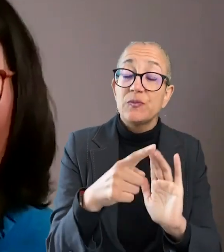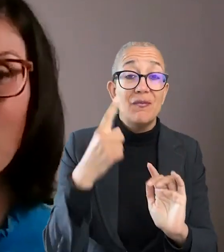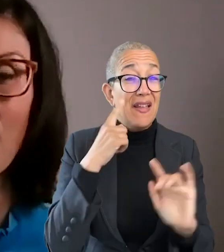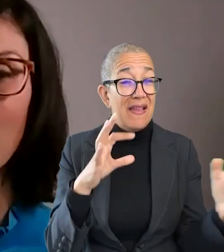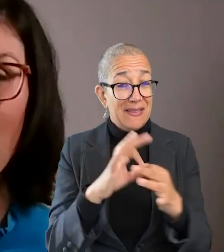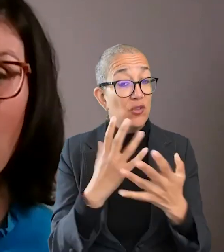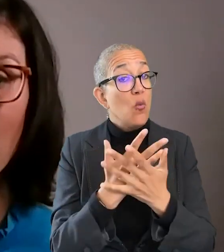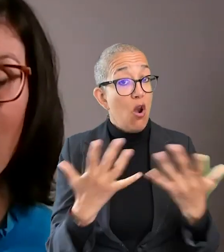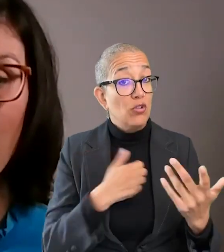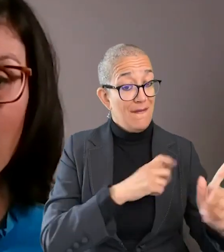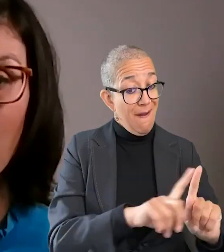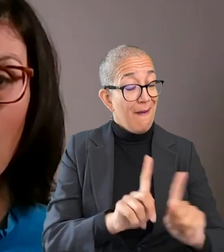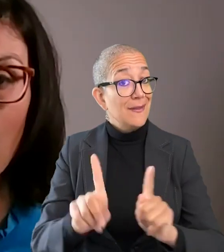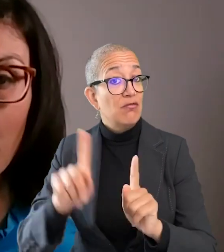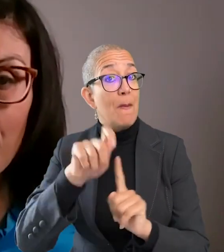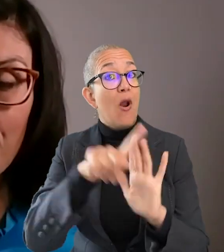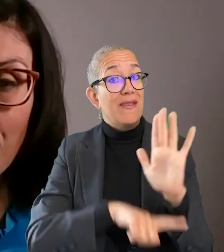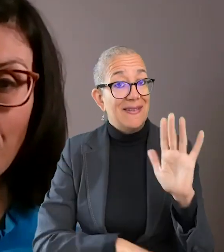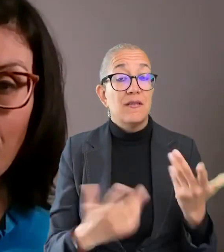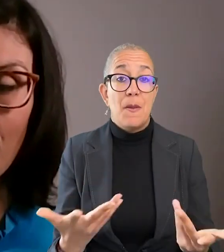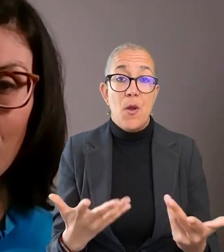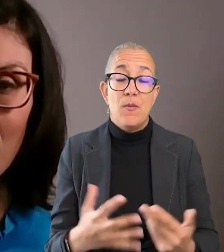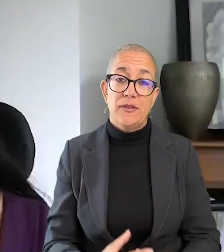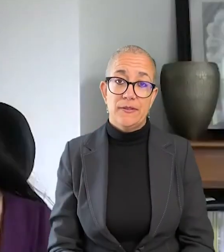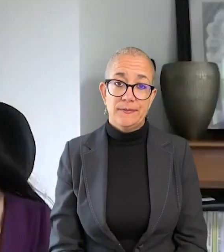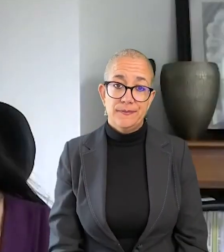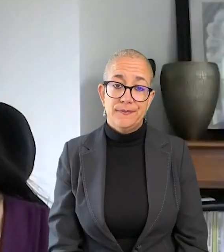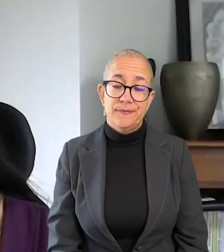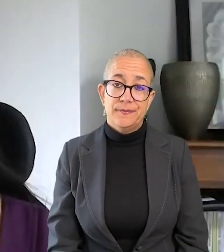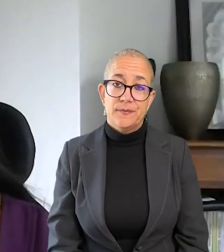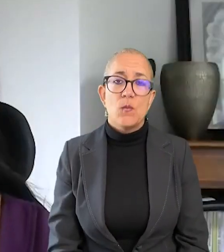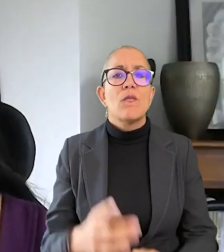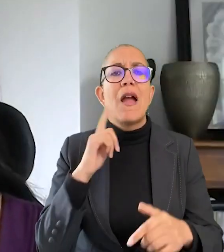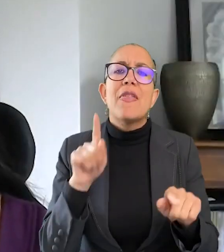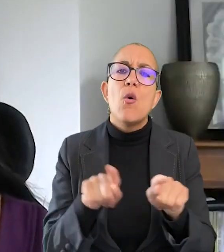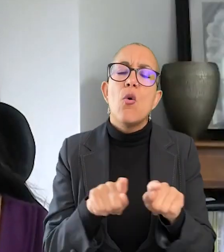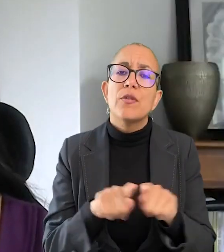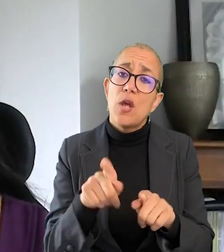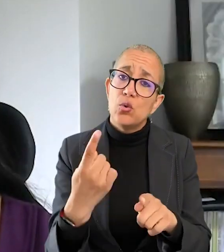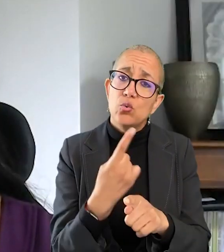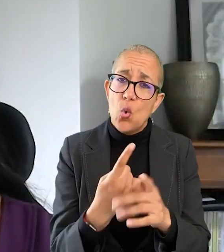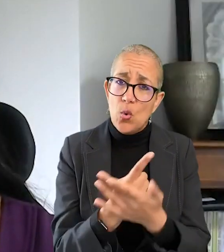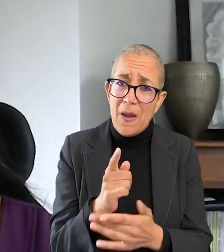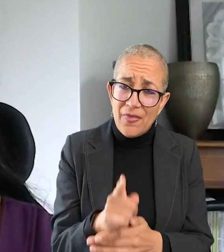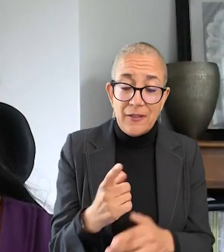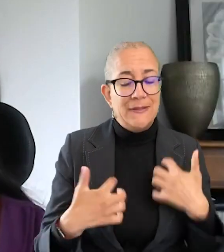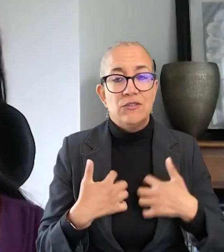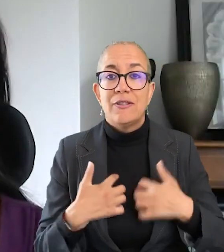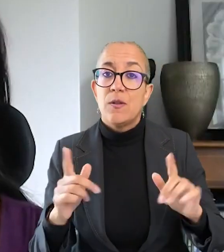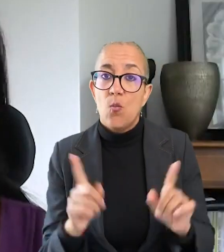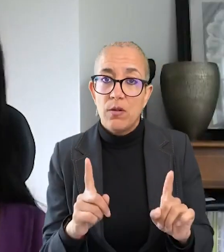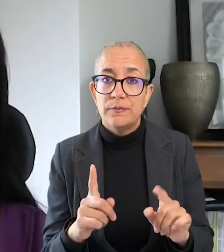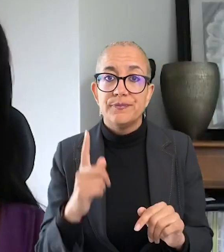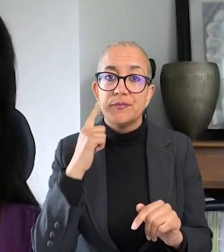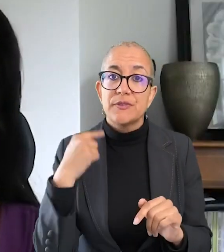across a lot of our different policy areas at the moment. I think also, Layla, when you talk about that, the thing that I find interesting is that I think